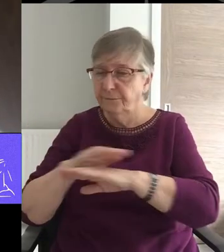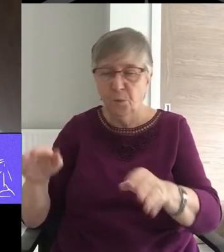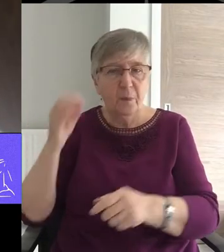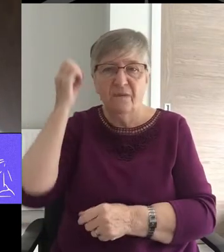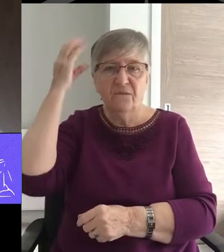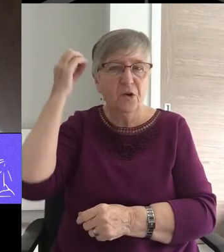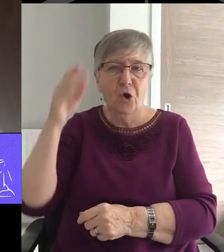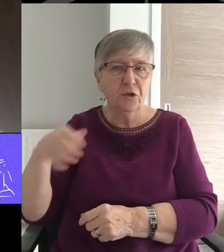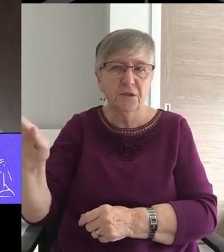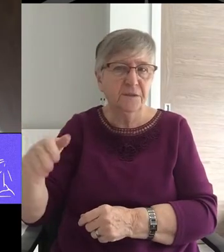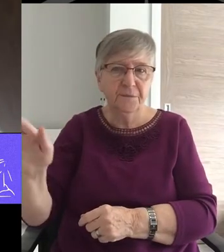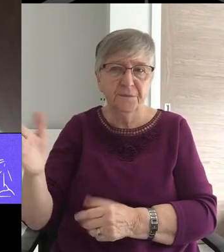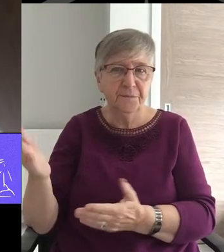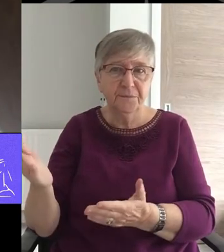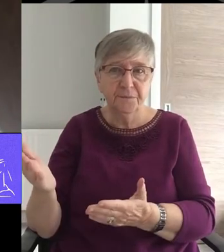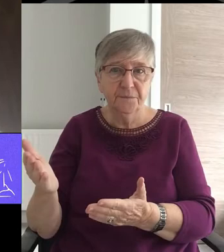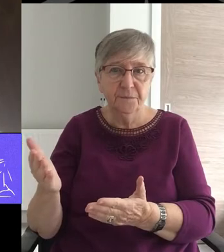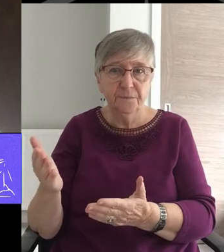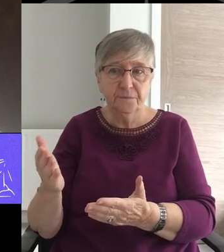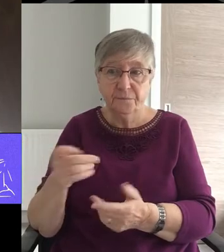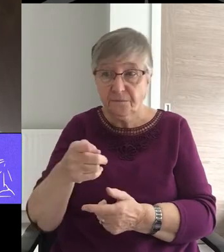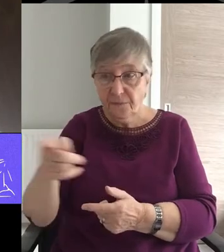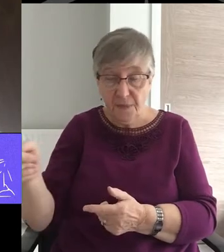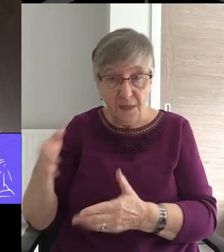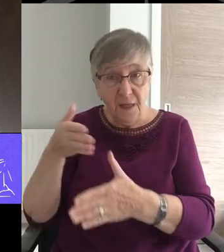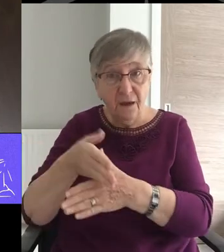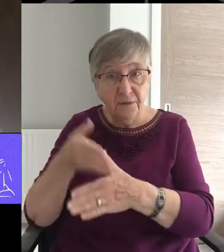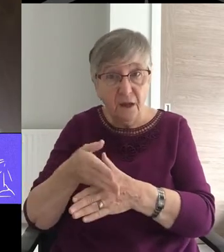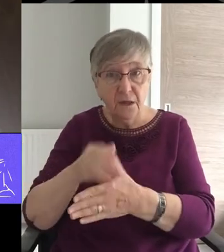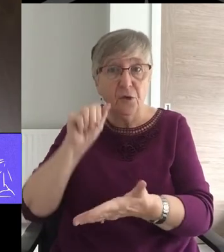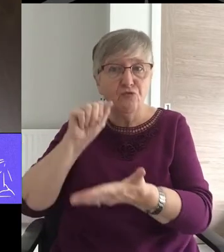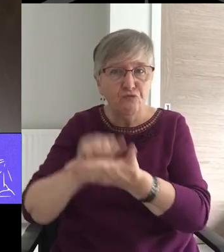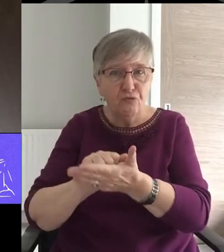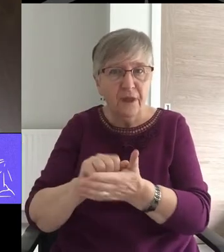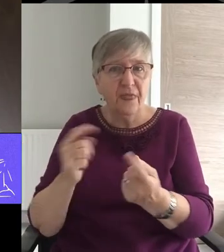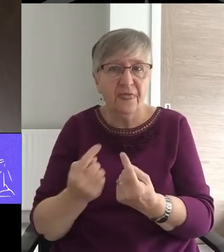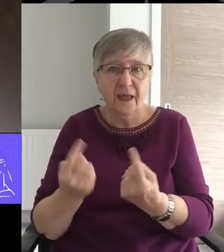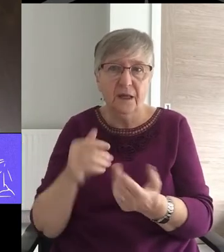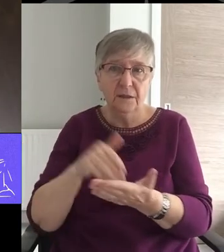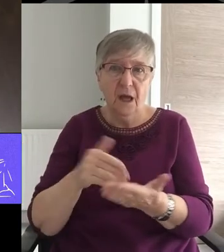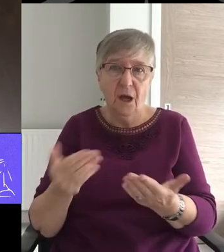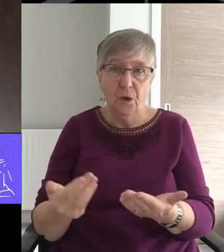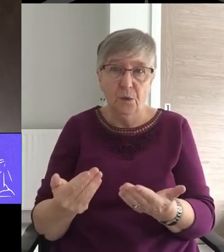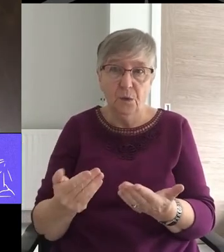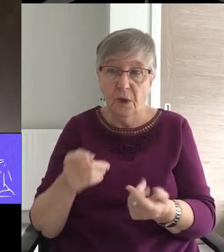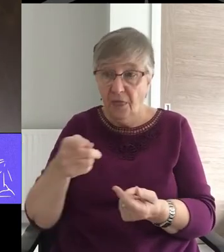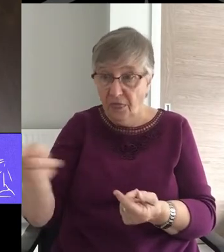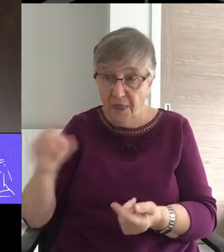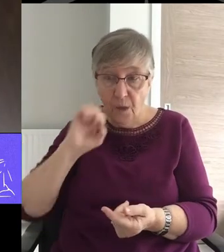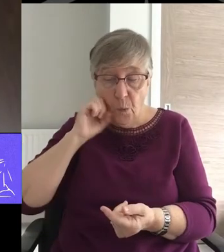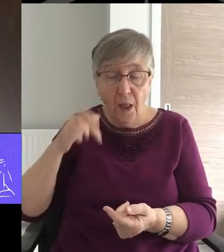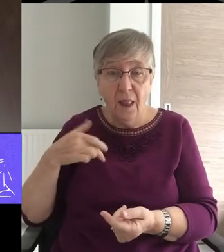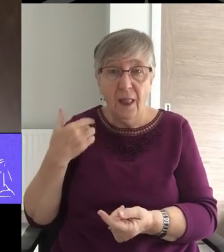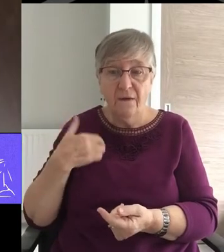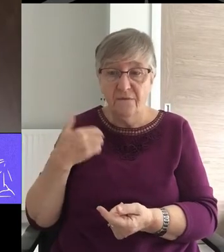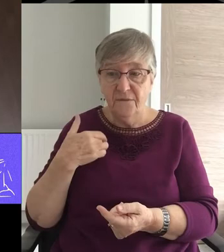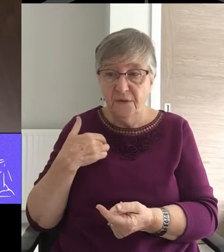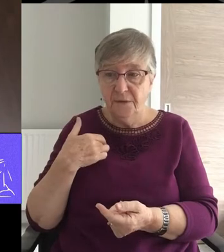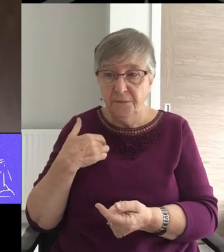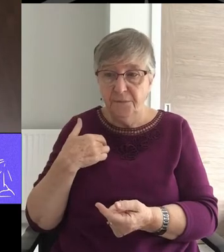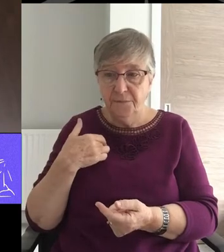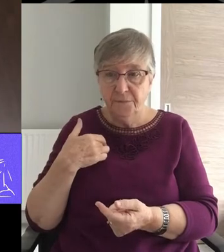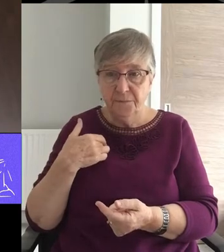remembered against them. They have done what is just and right. They will surely live.